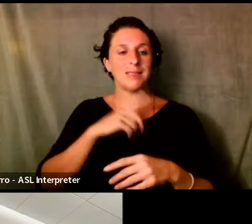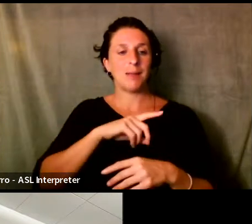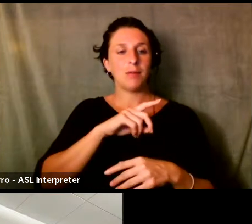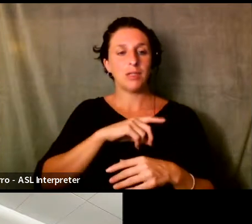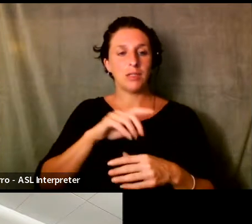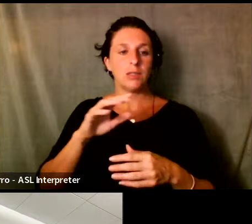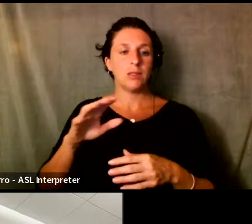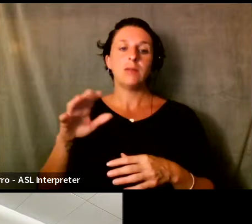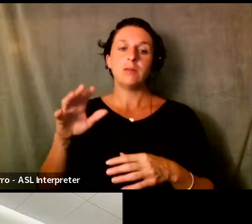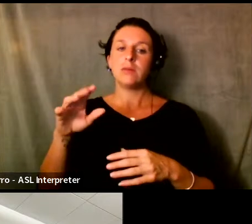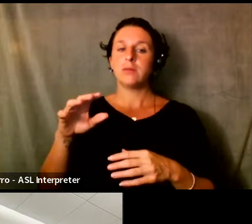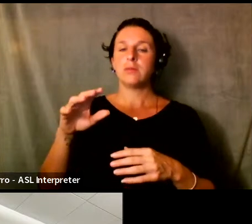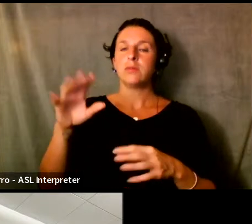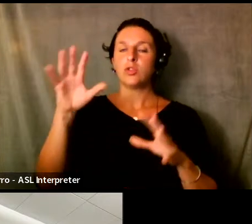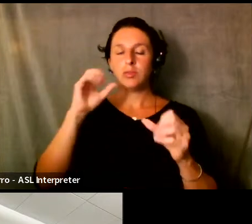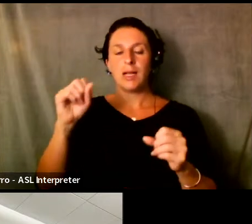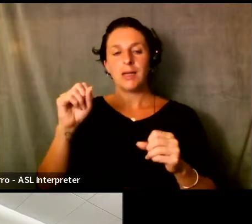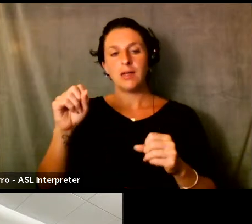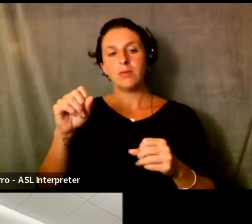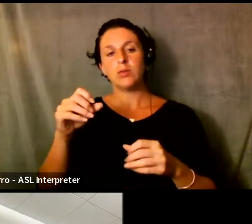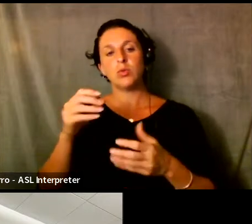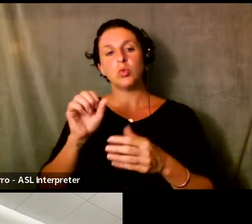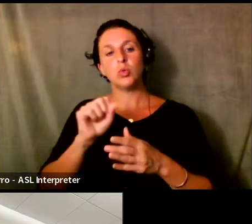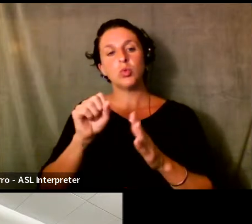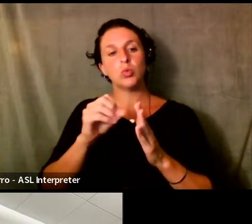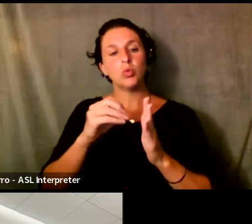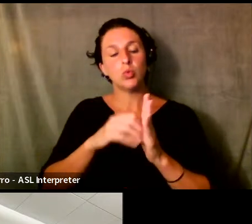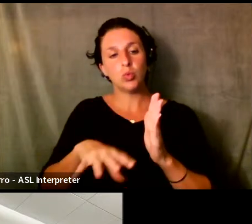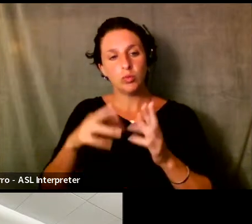Human Resources and Student Services, salary of